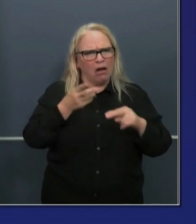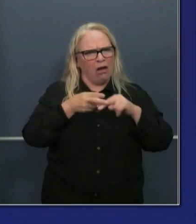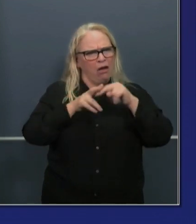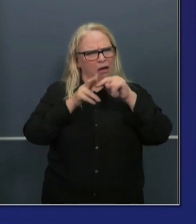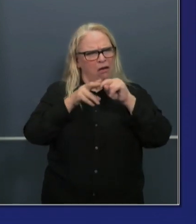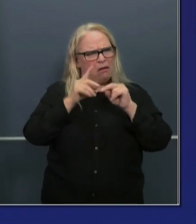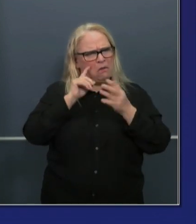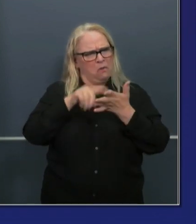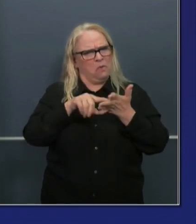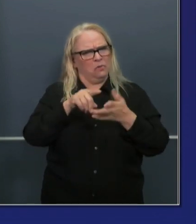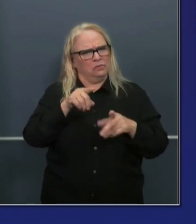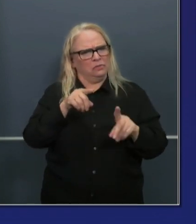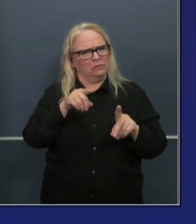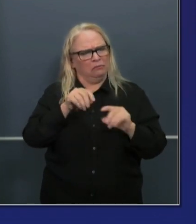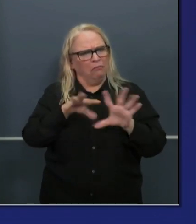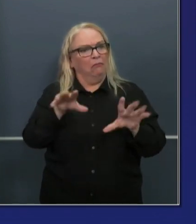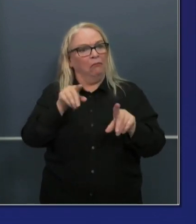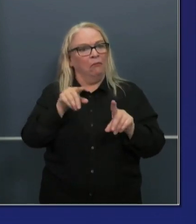almost universally